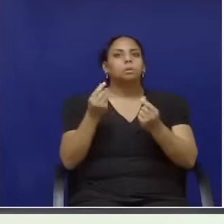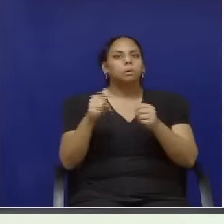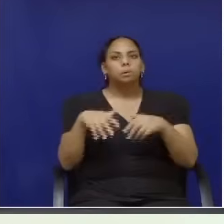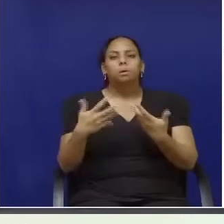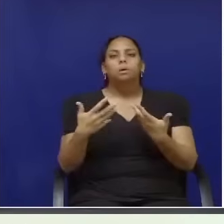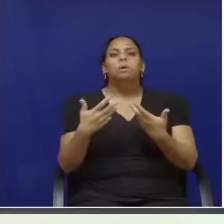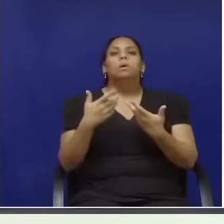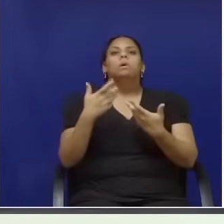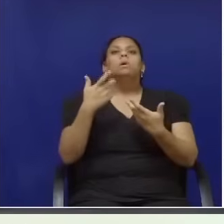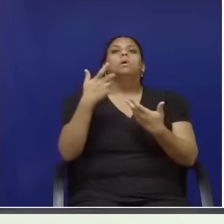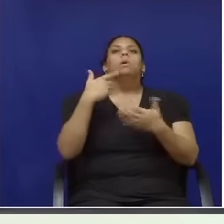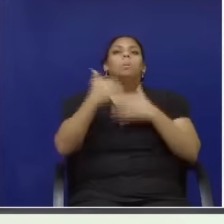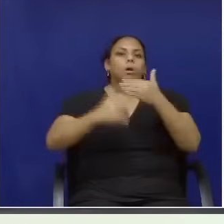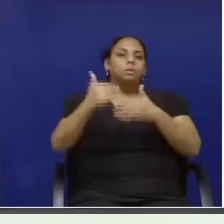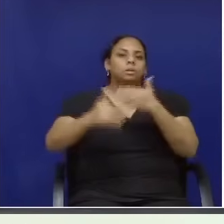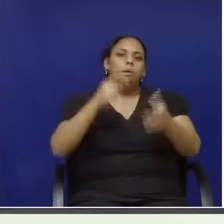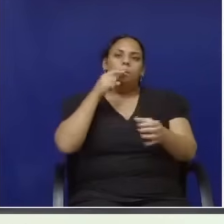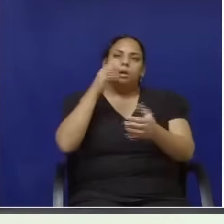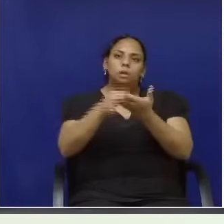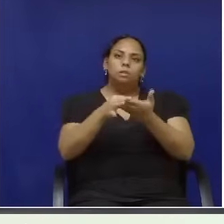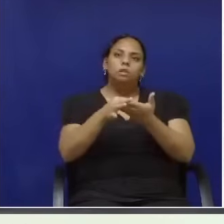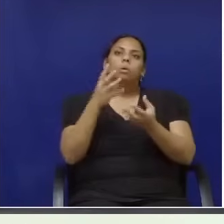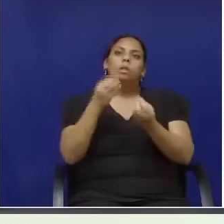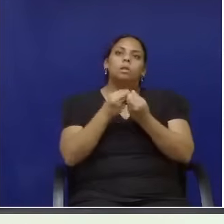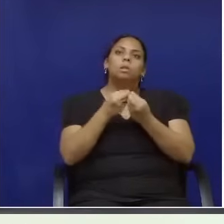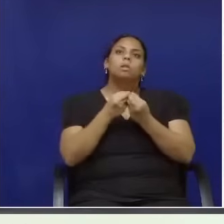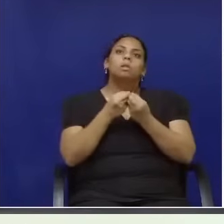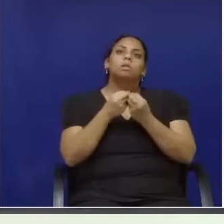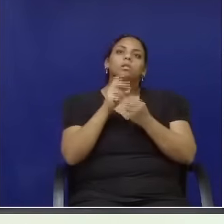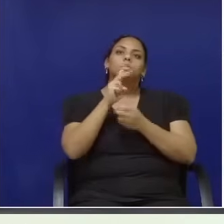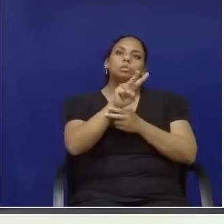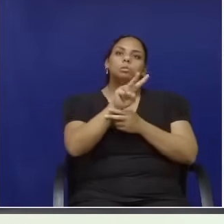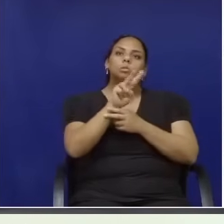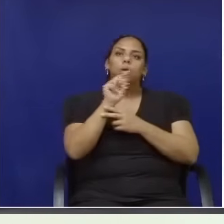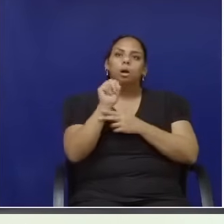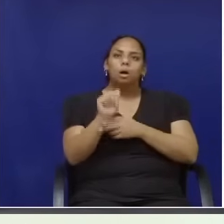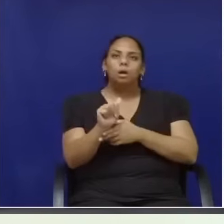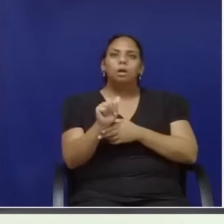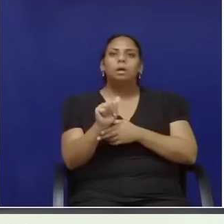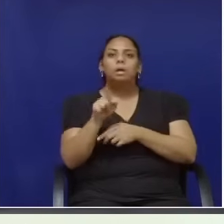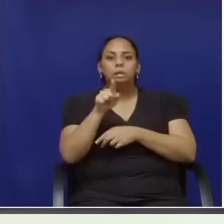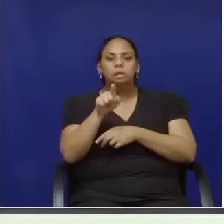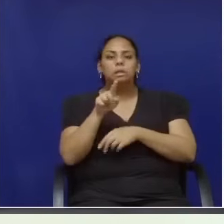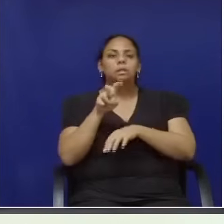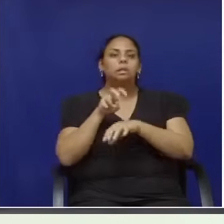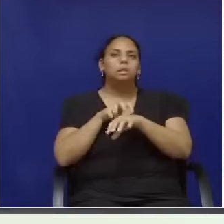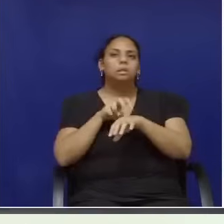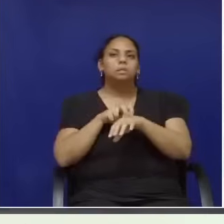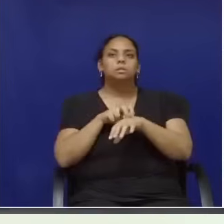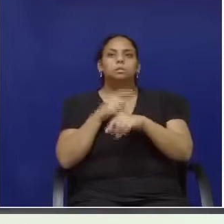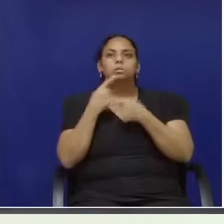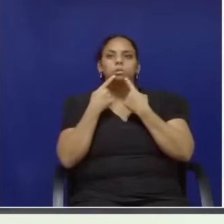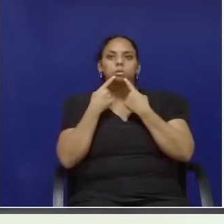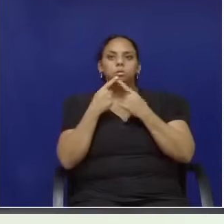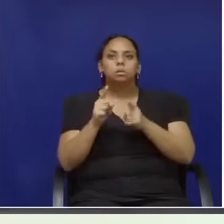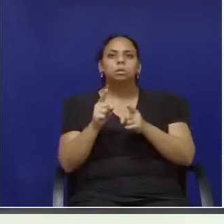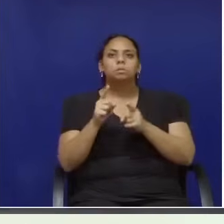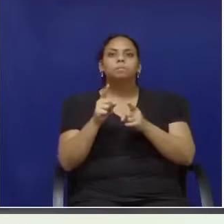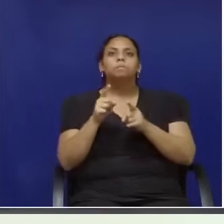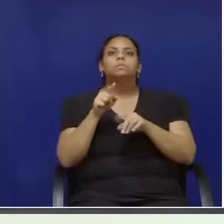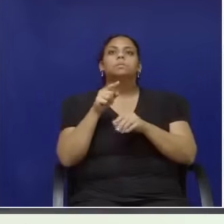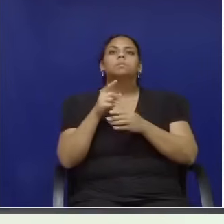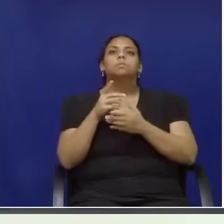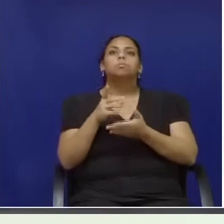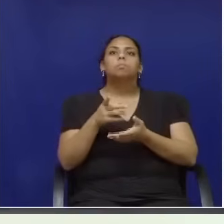applications could be processed. With regard to 2A, it needs to be mentioned that the demand process